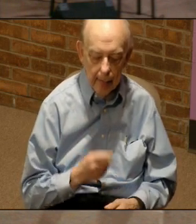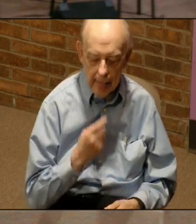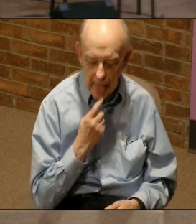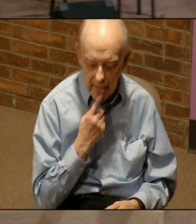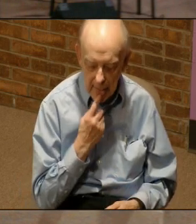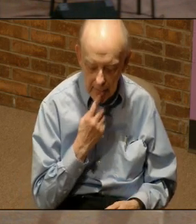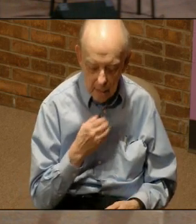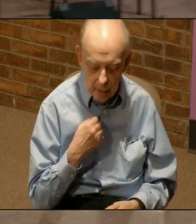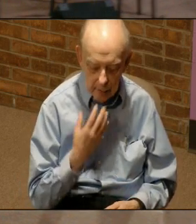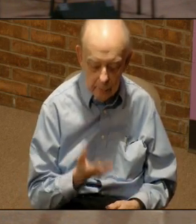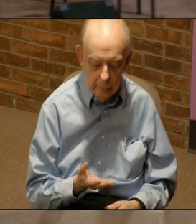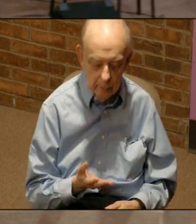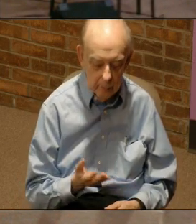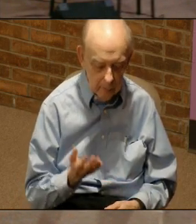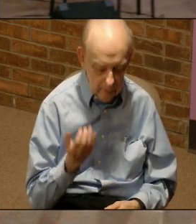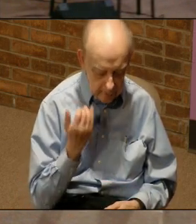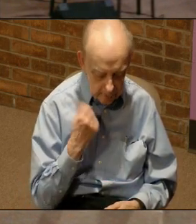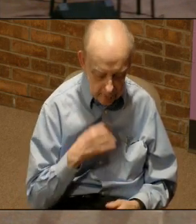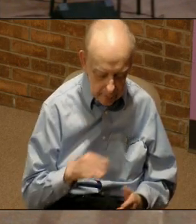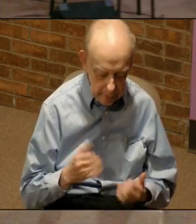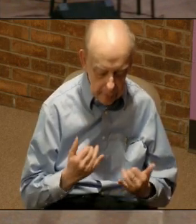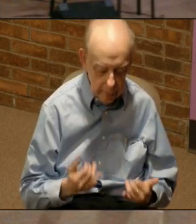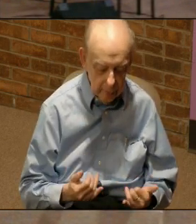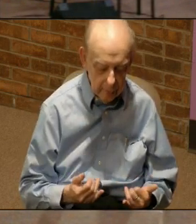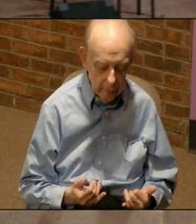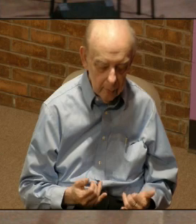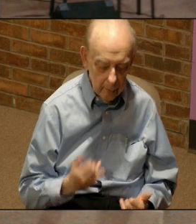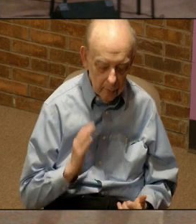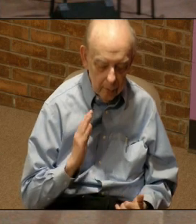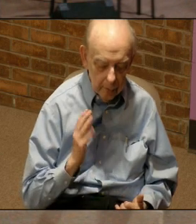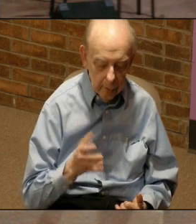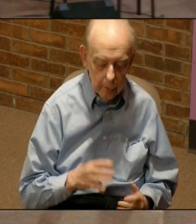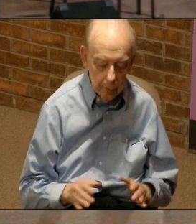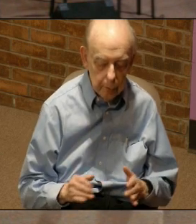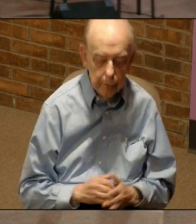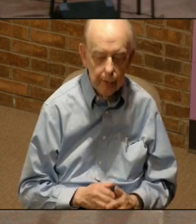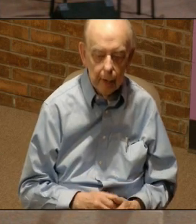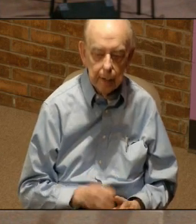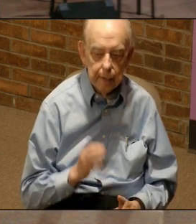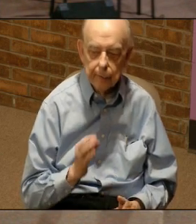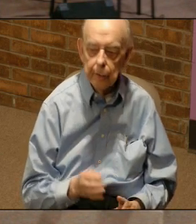shall confess. And if you haven't done it now, you will do it.